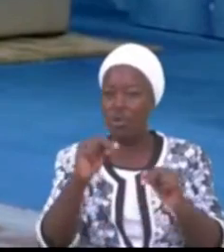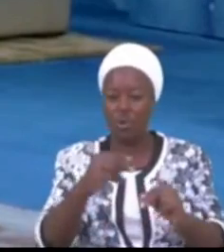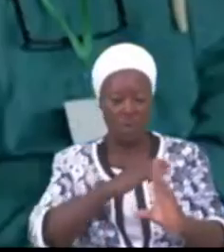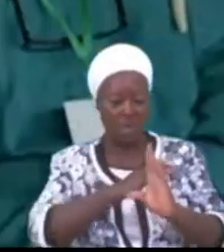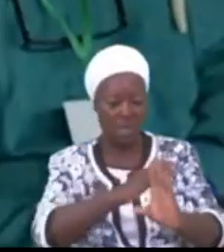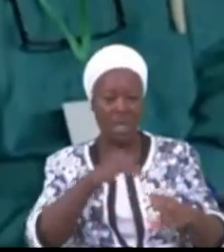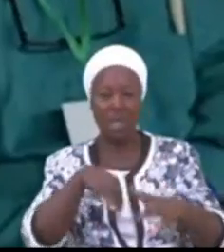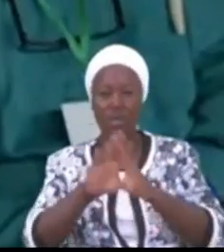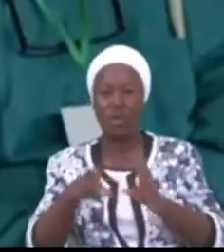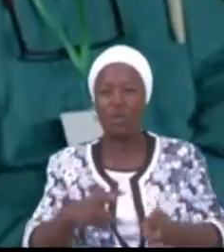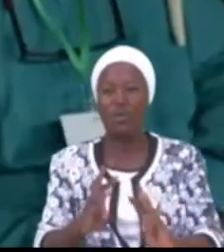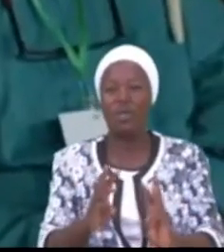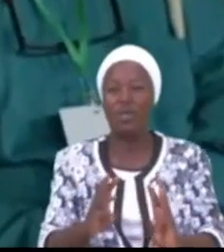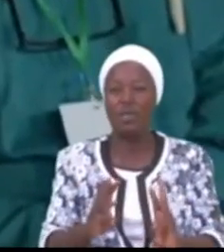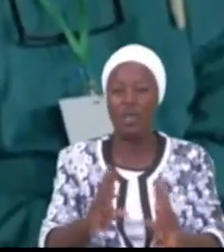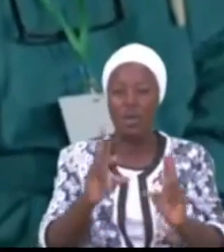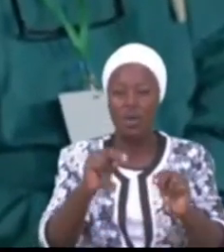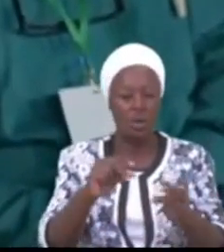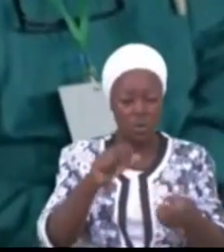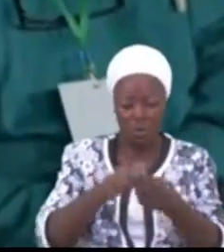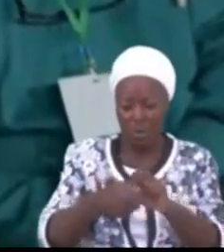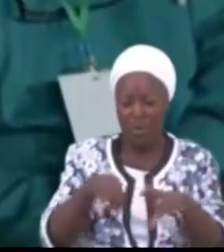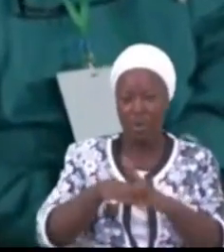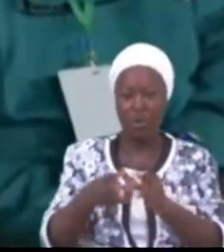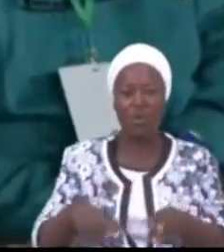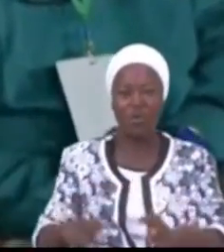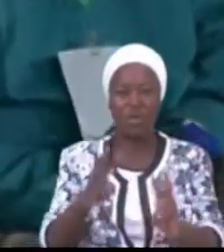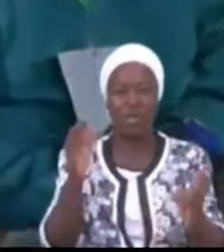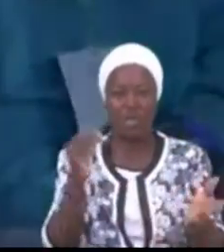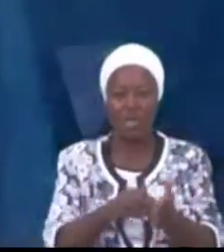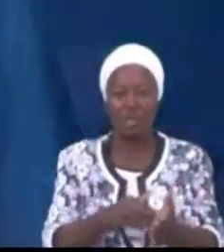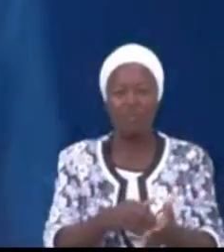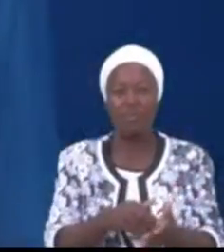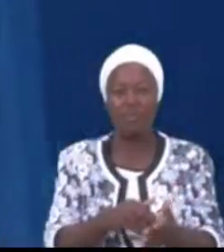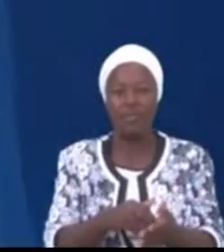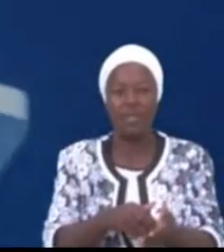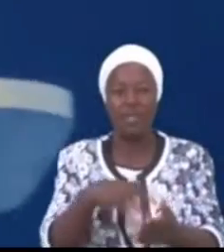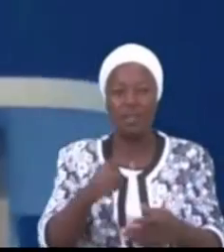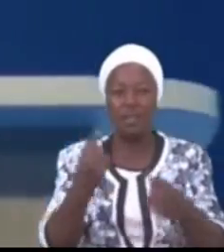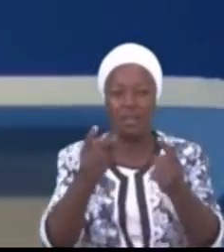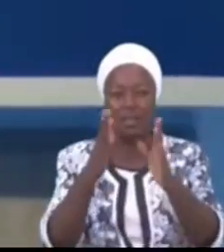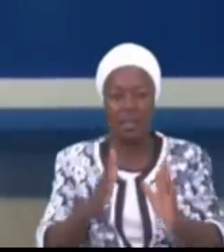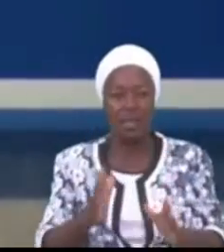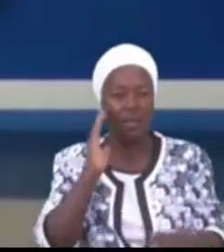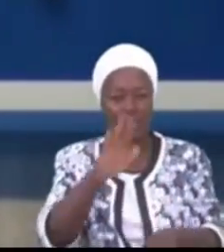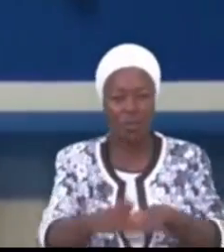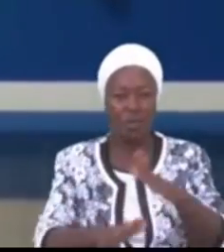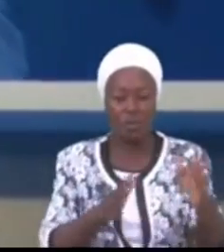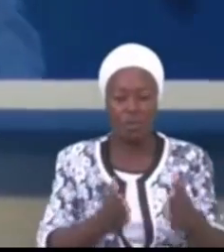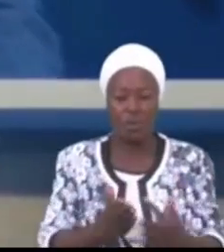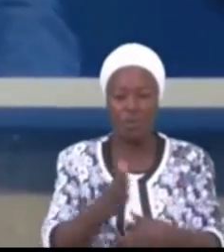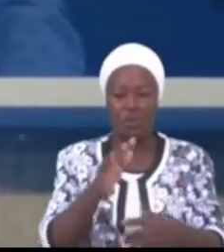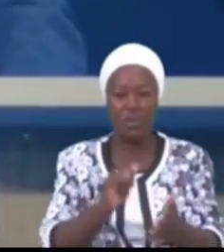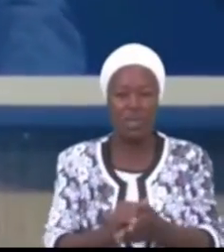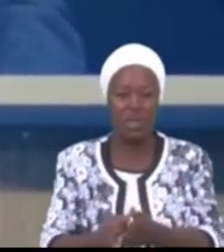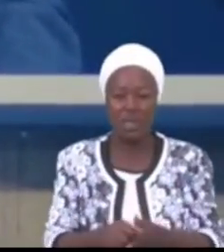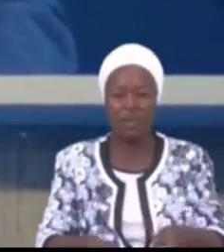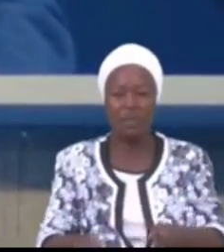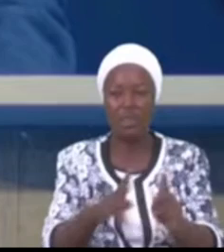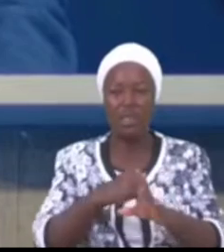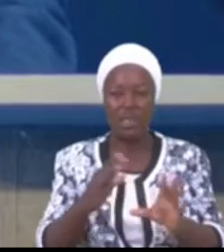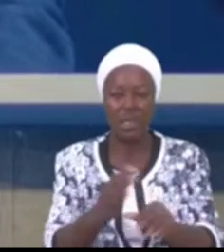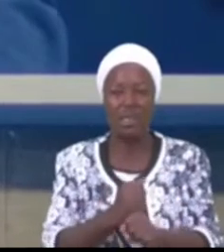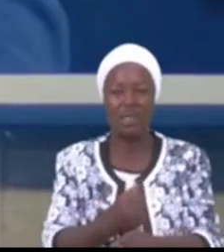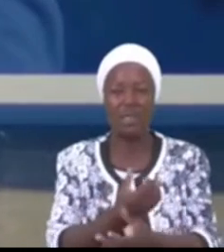way. No obstruction in your way. The sinner will walk through that path and get